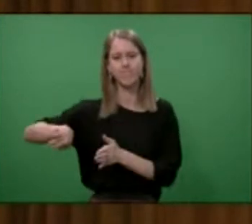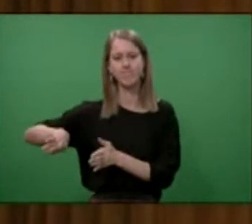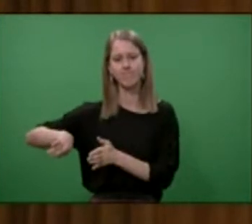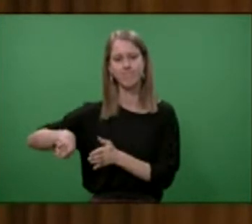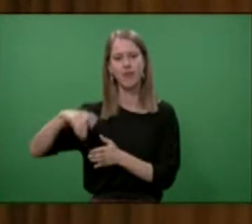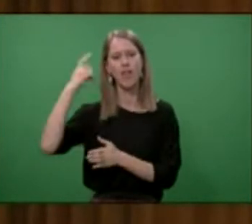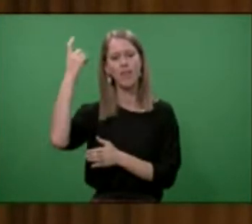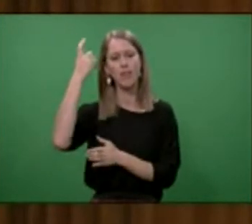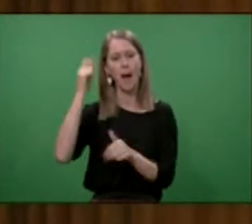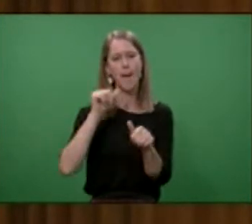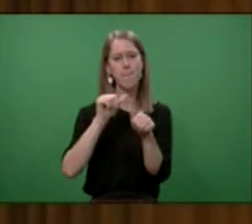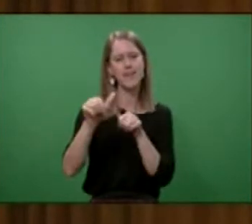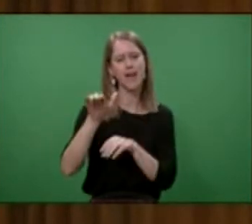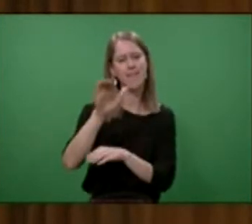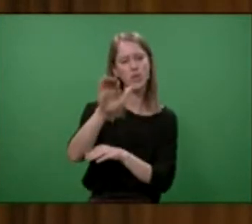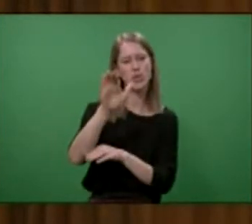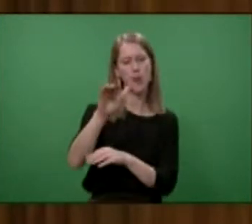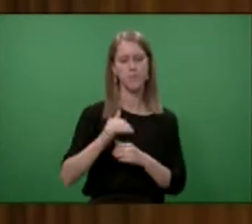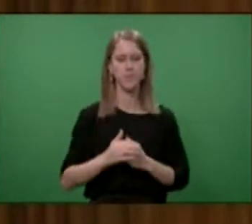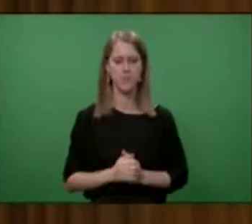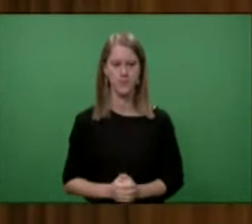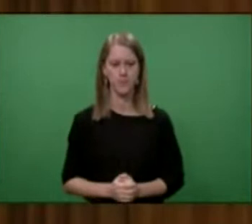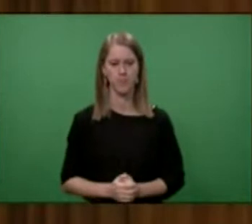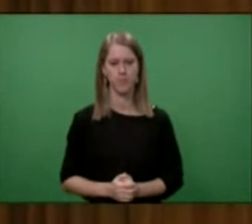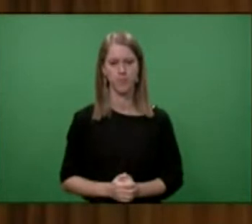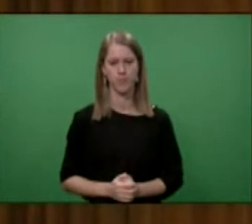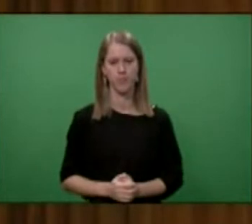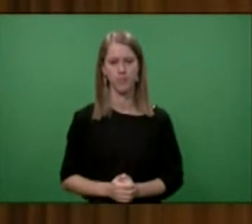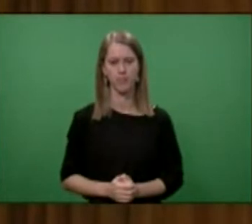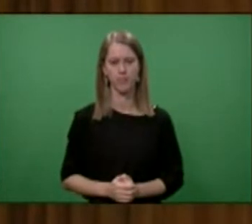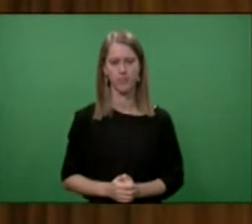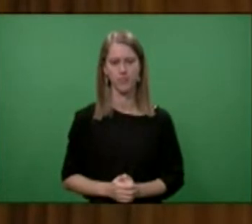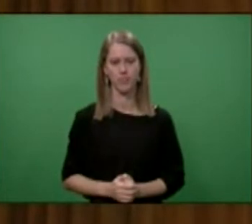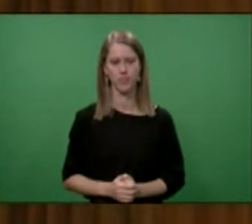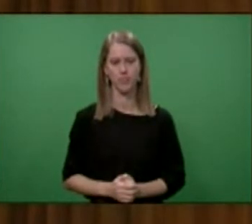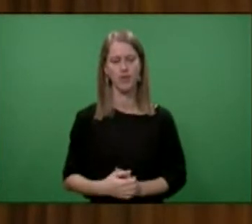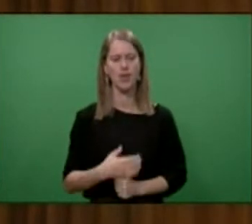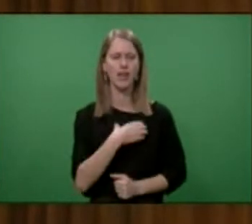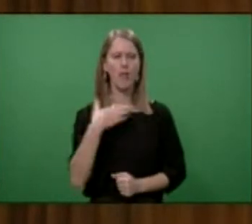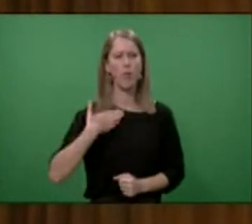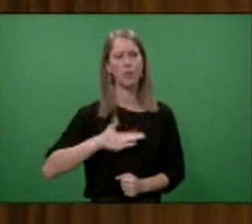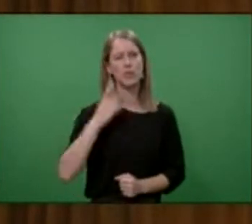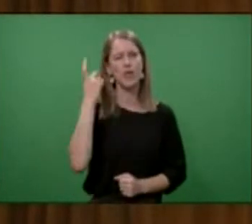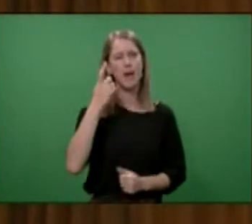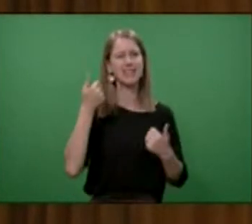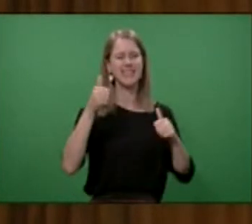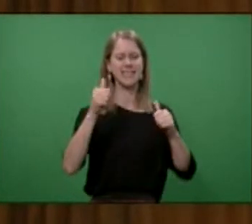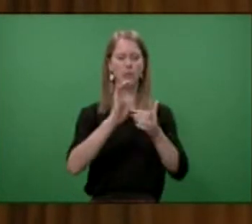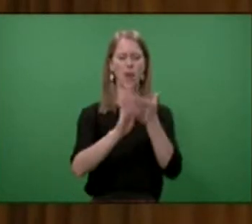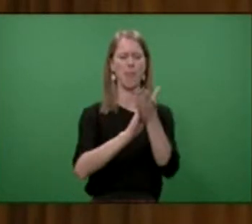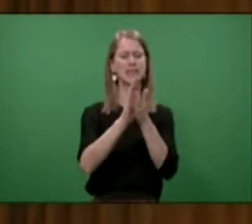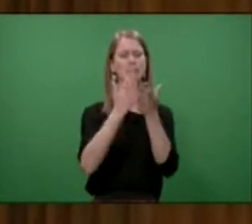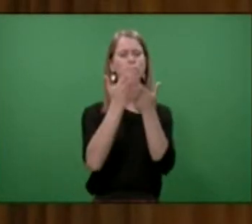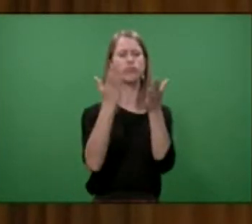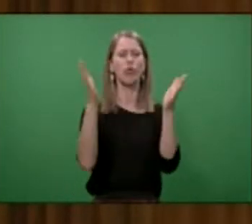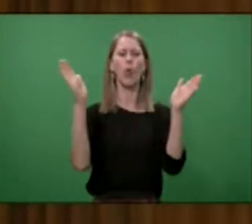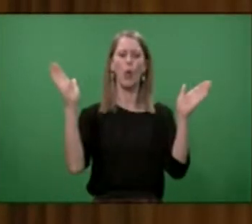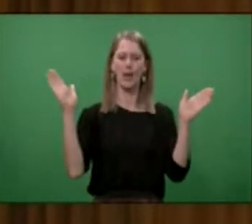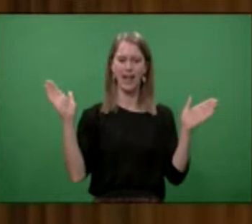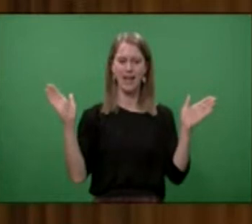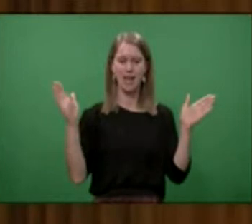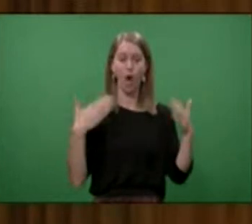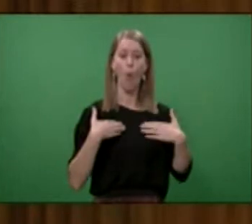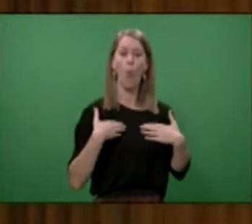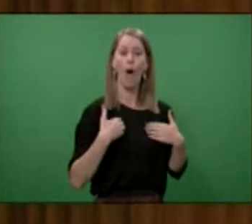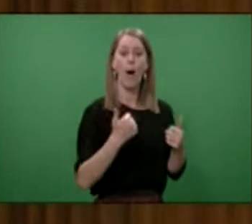The government has marked out the need and importance of taking a broader view of success. Wellbeing will continue to be a priority